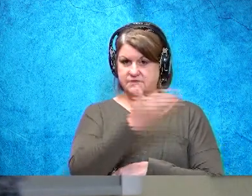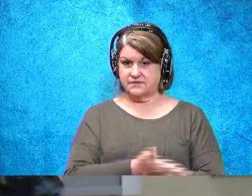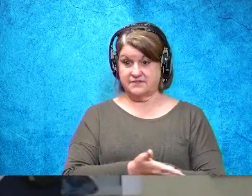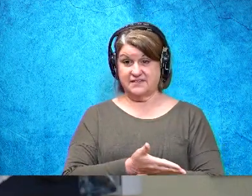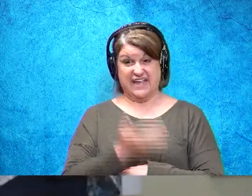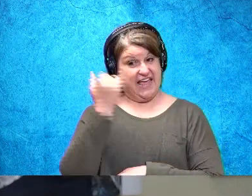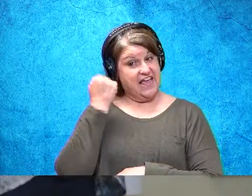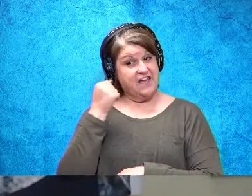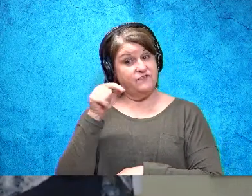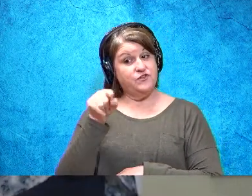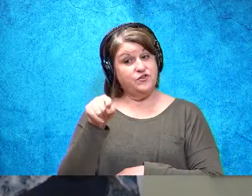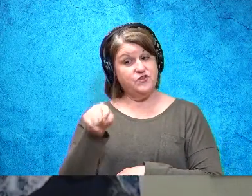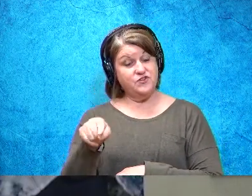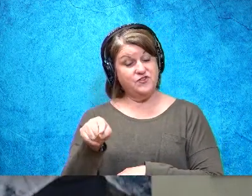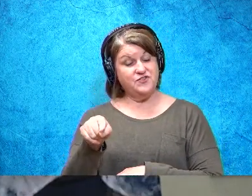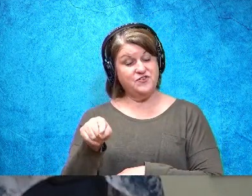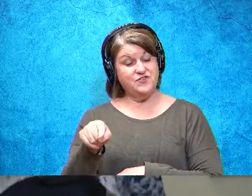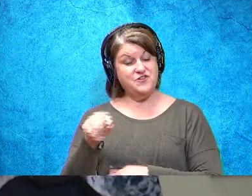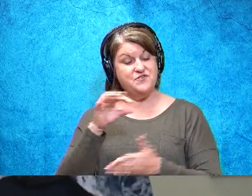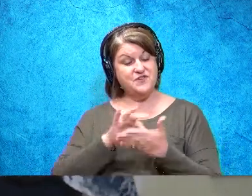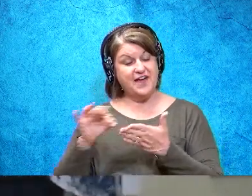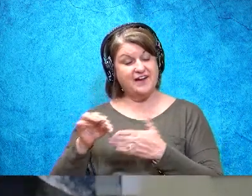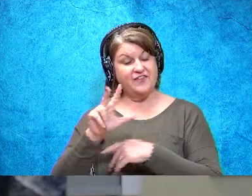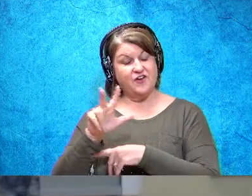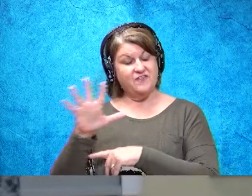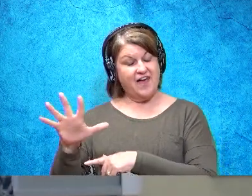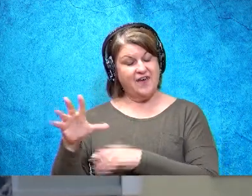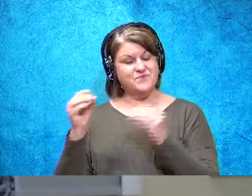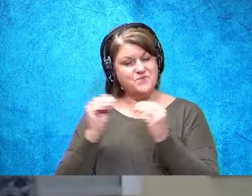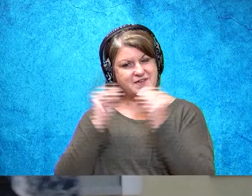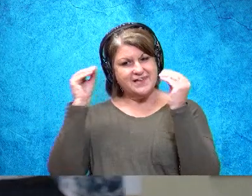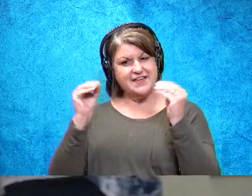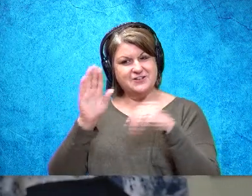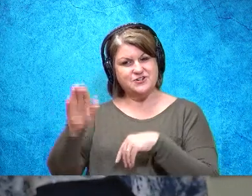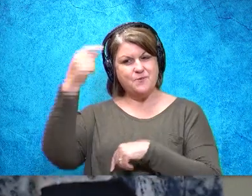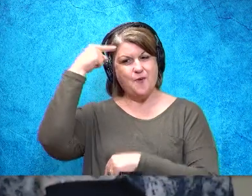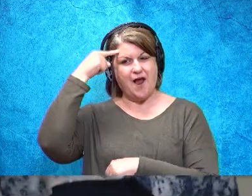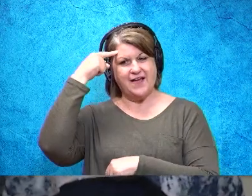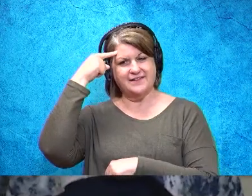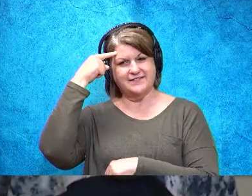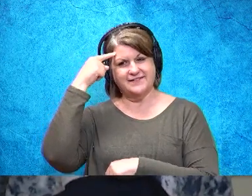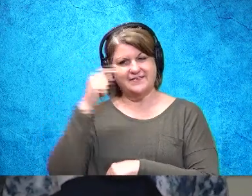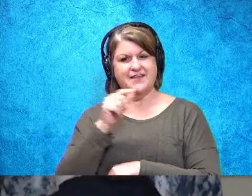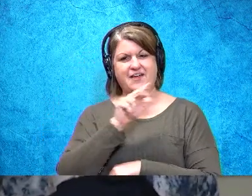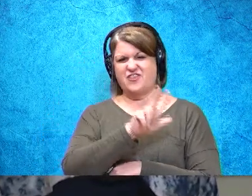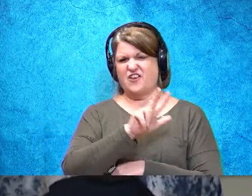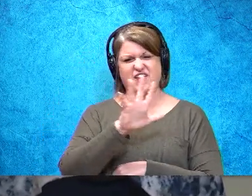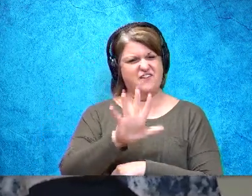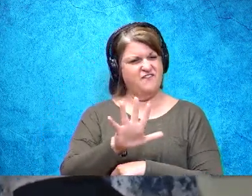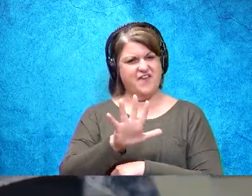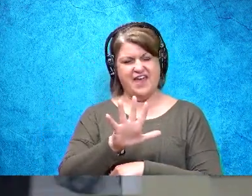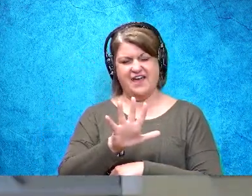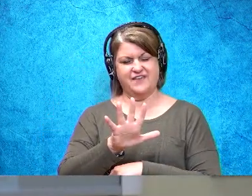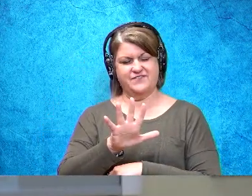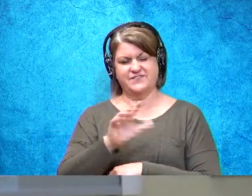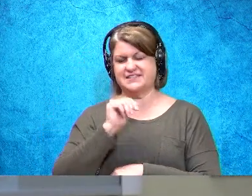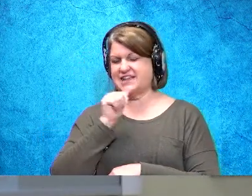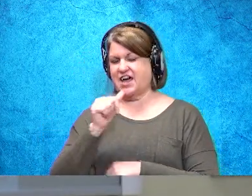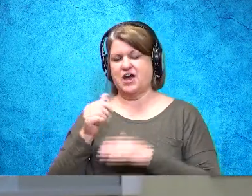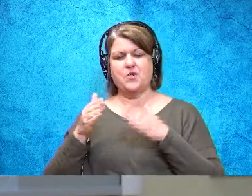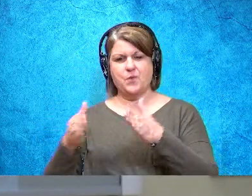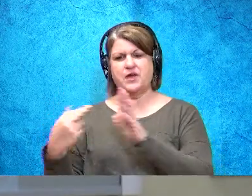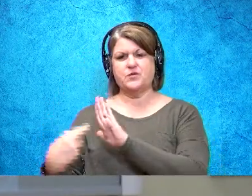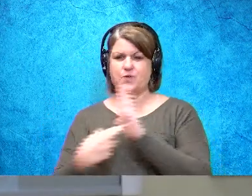you counted 35, kiss your brain. 35 is not a way to represent 53, so this